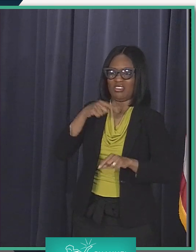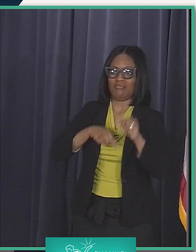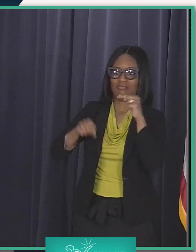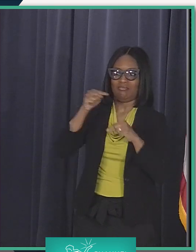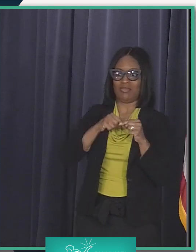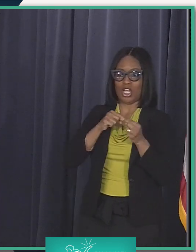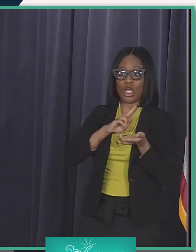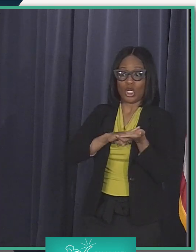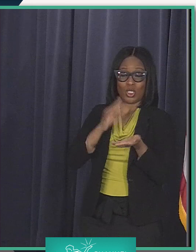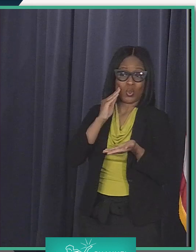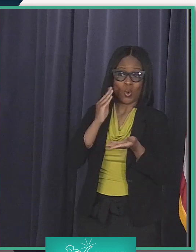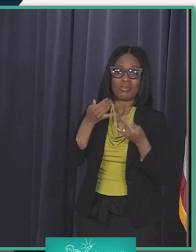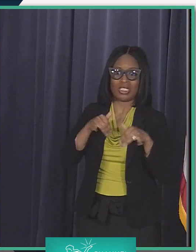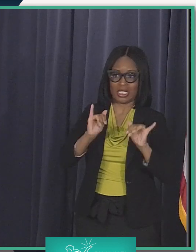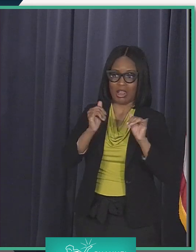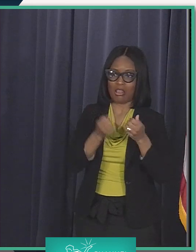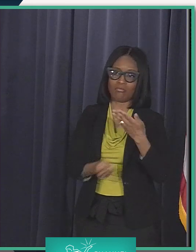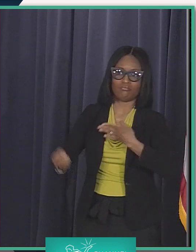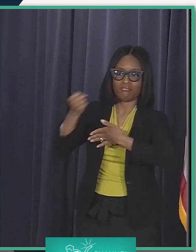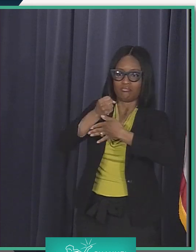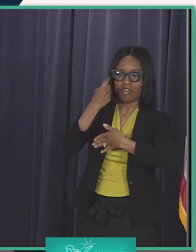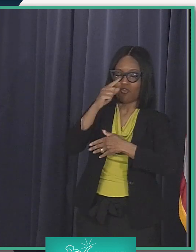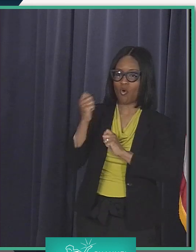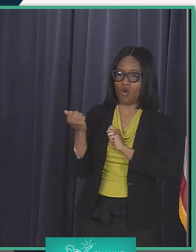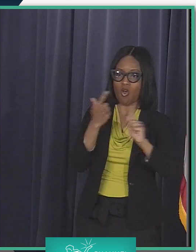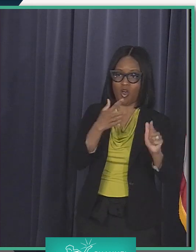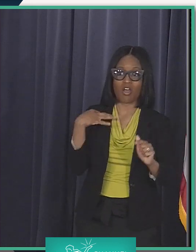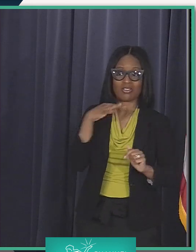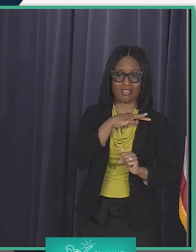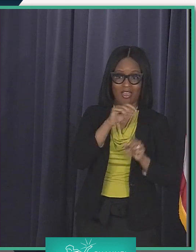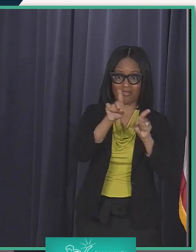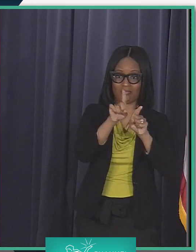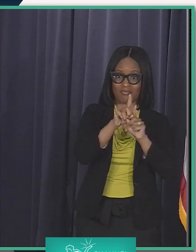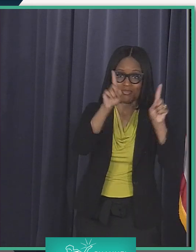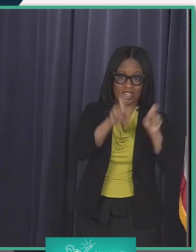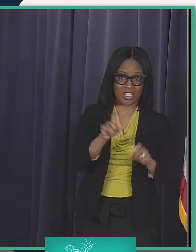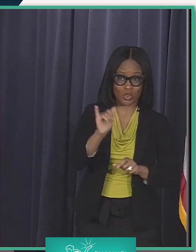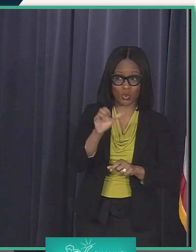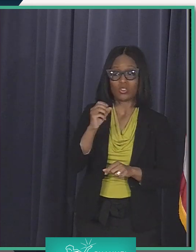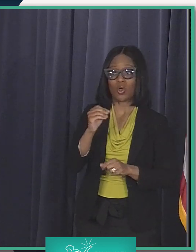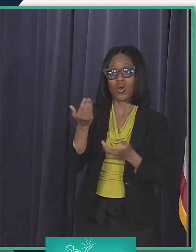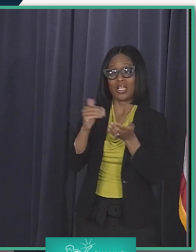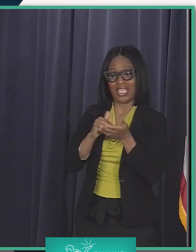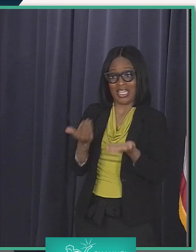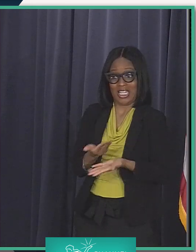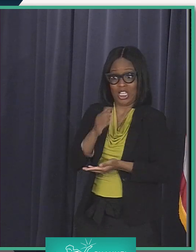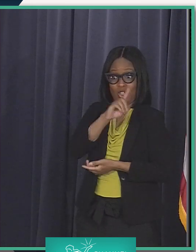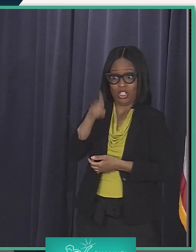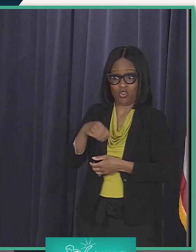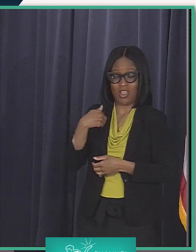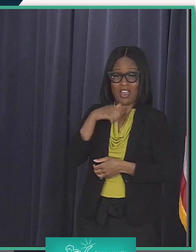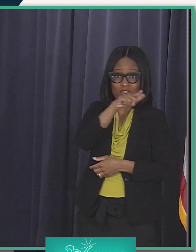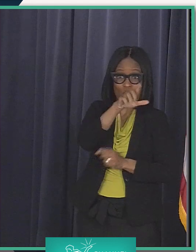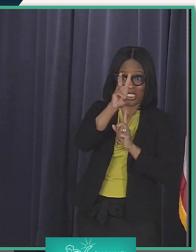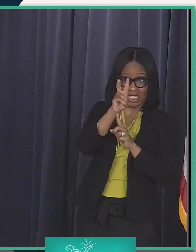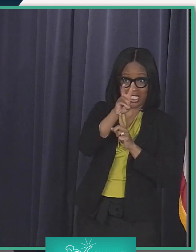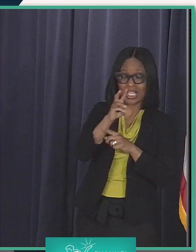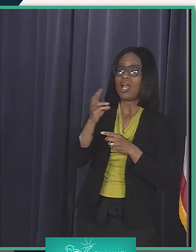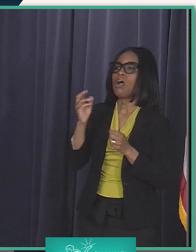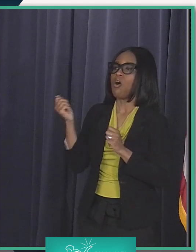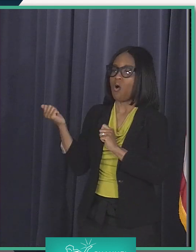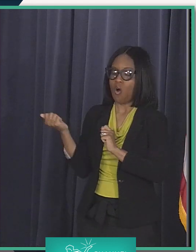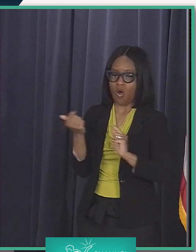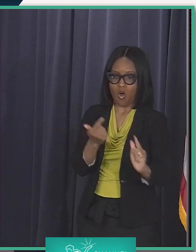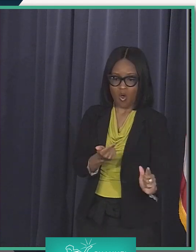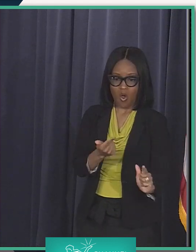still a priority for all of the staff to be tested. So again, there's 26 in the city of Detroit, and now all 26 of